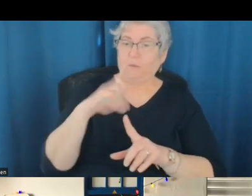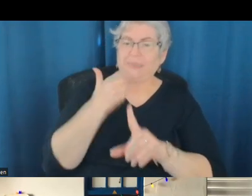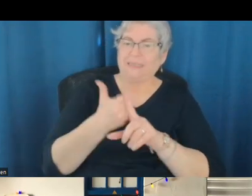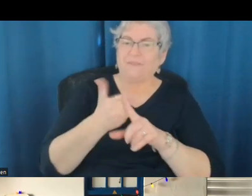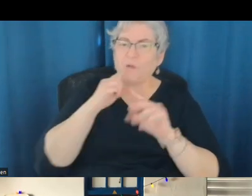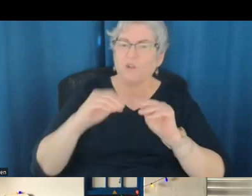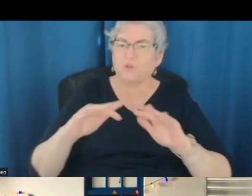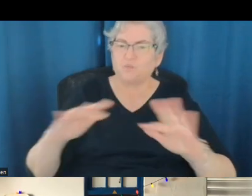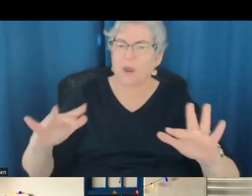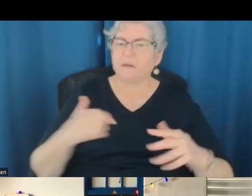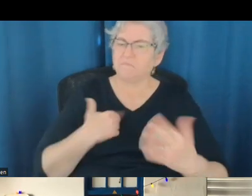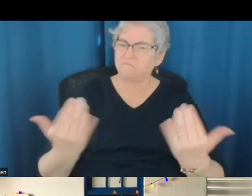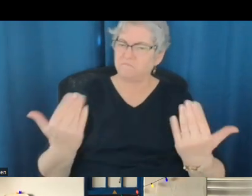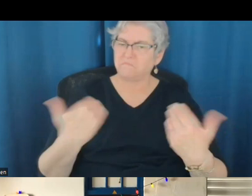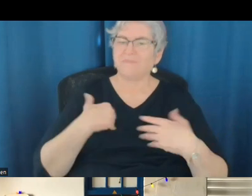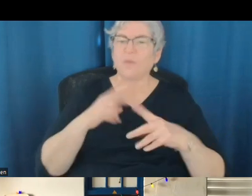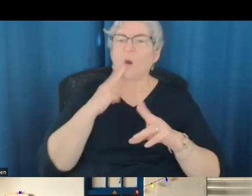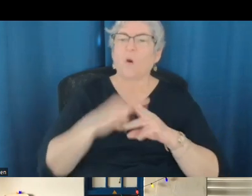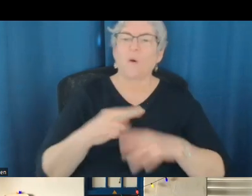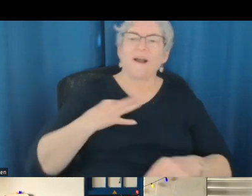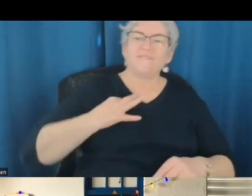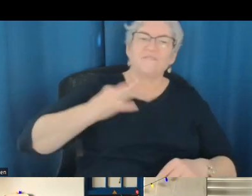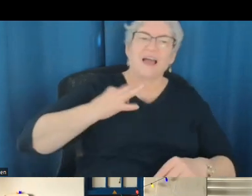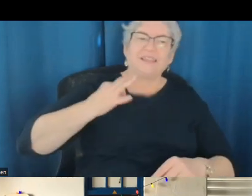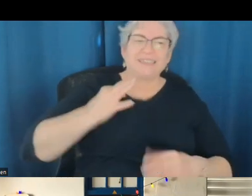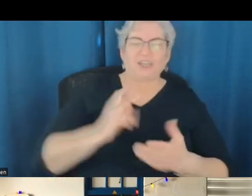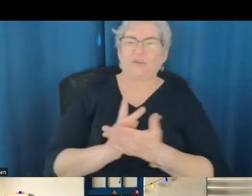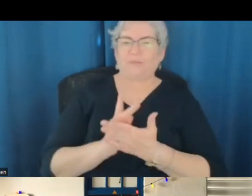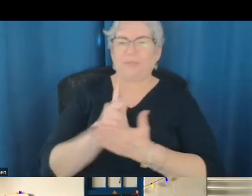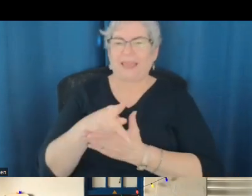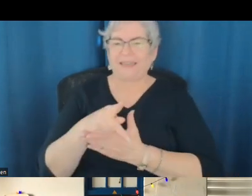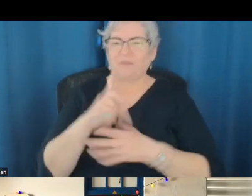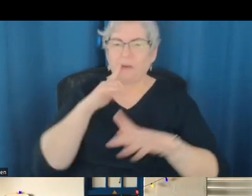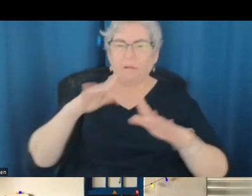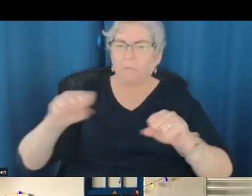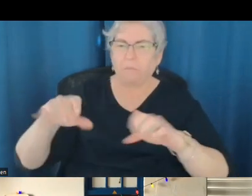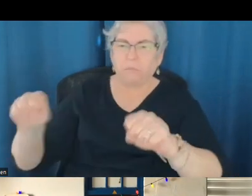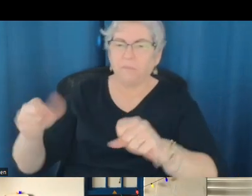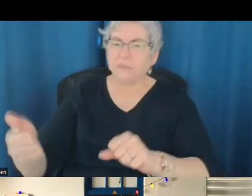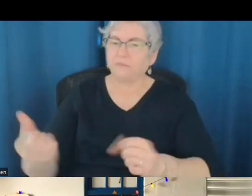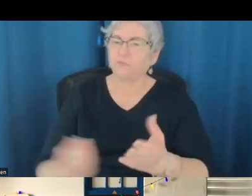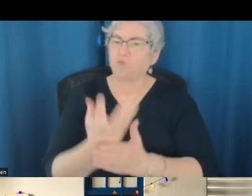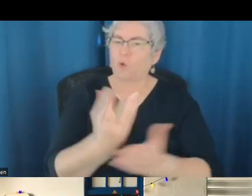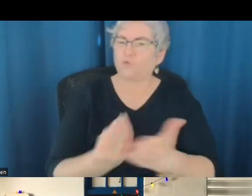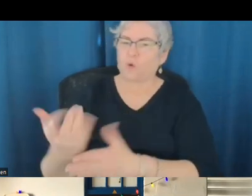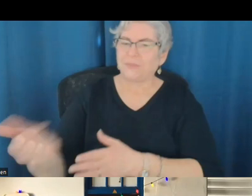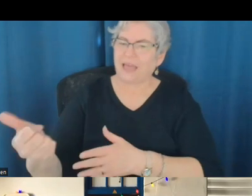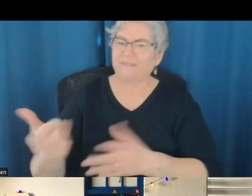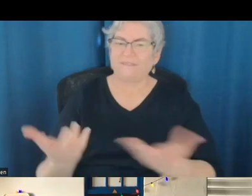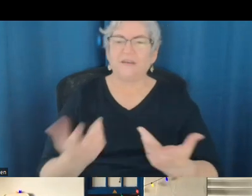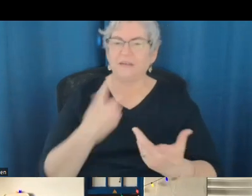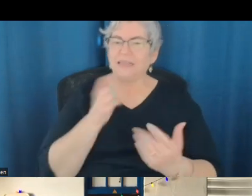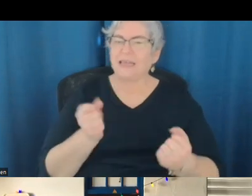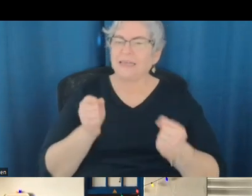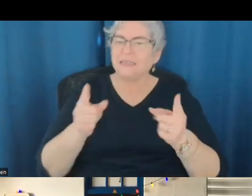I welcome these new volunteer plants as they fill in the open spaces. These unplanned moments further create a spontaneity